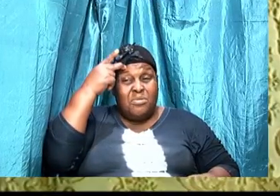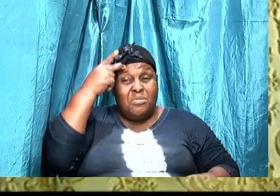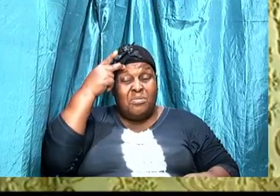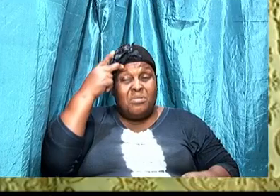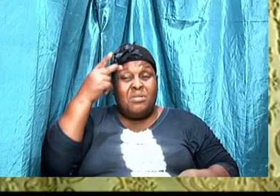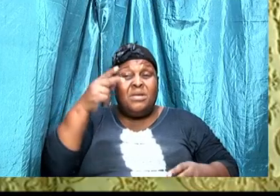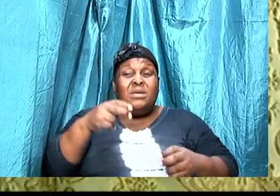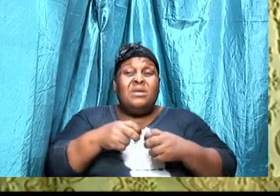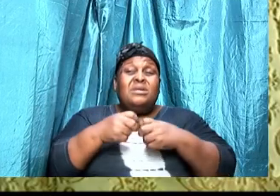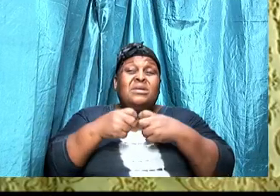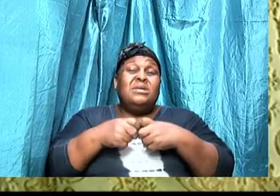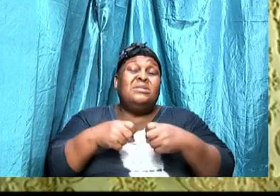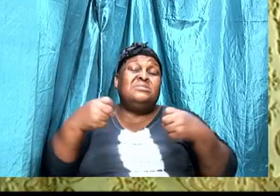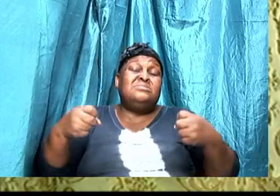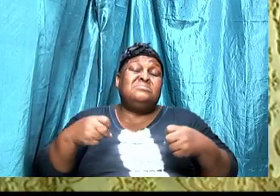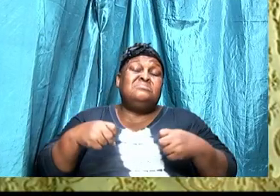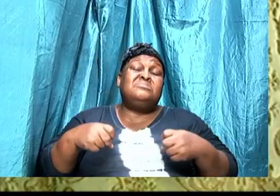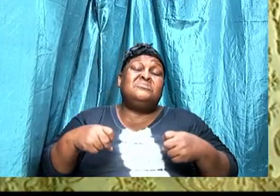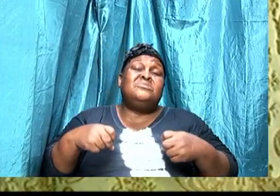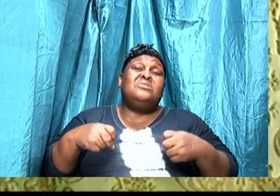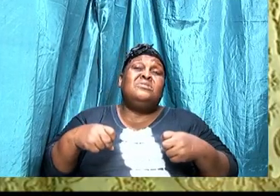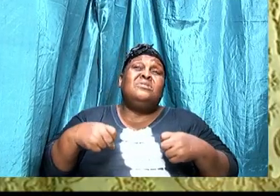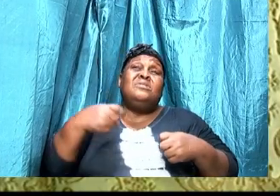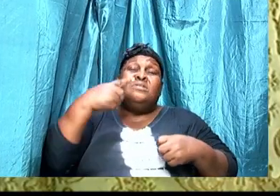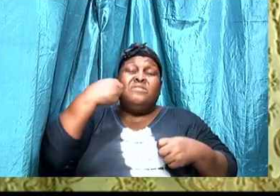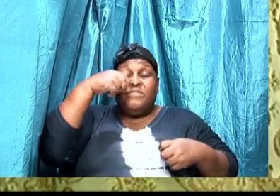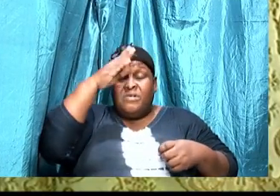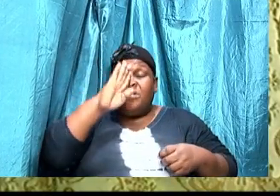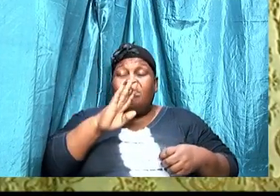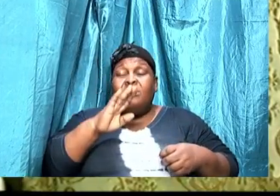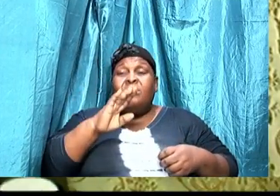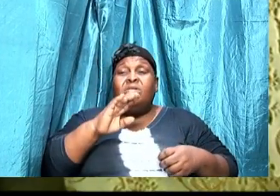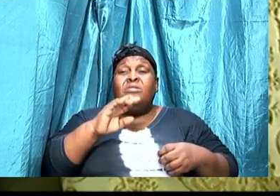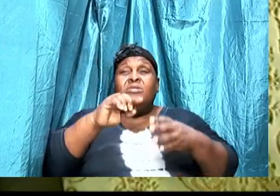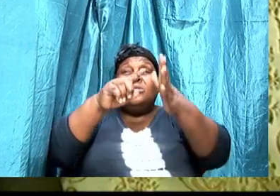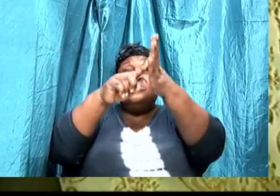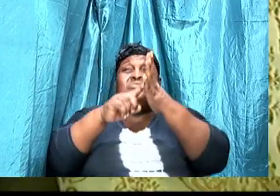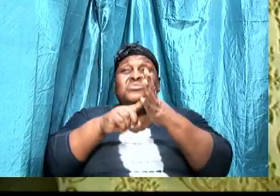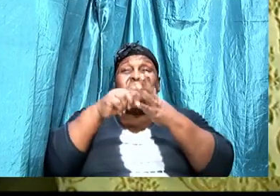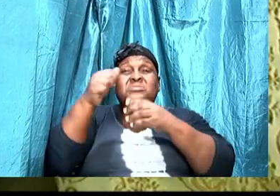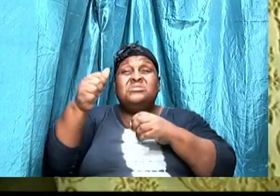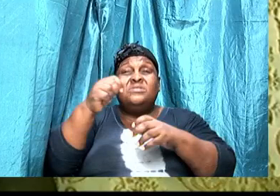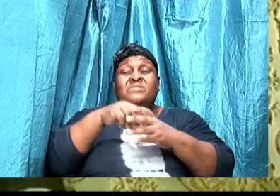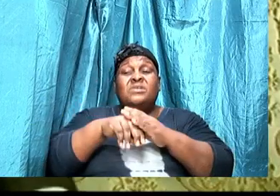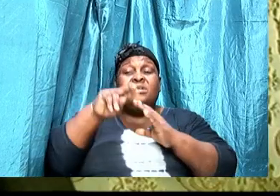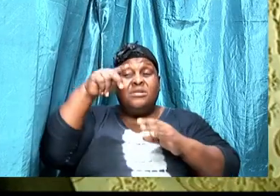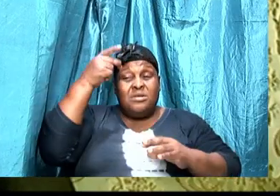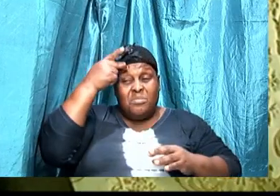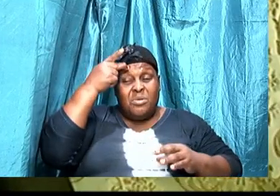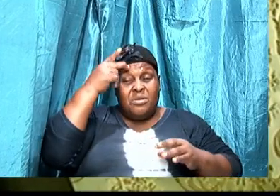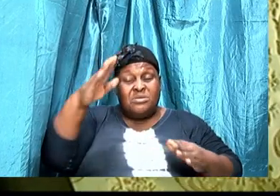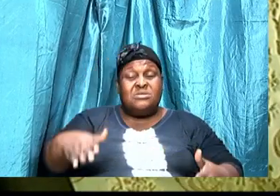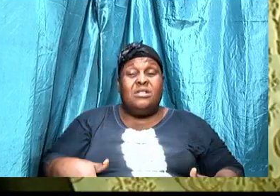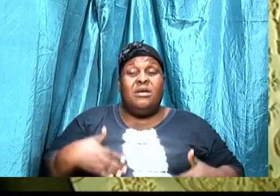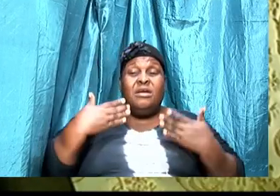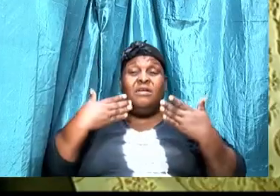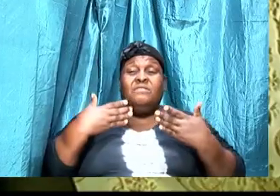strong in his life. You know, the things that he struggled with, you know, scholars